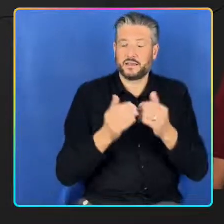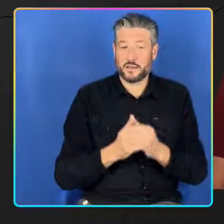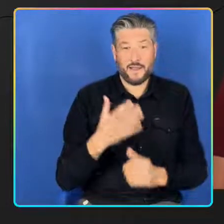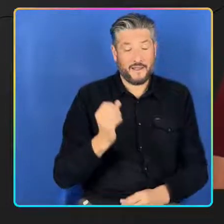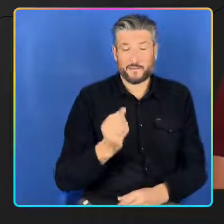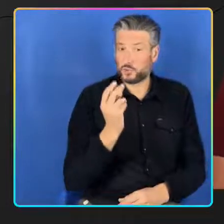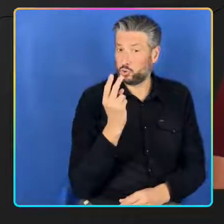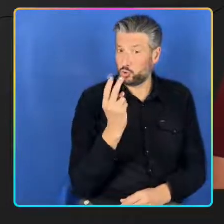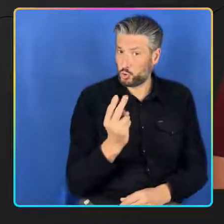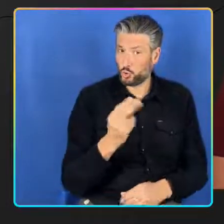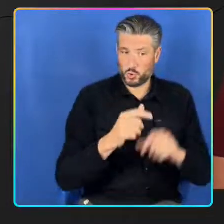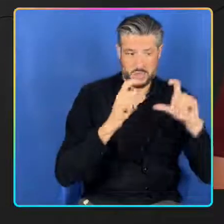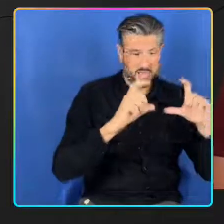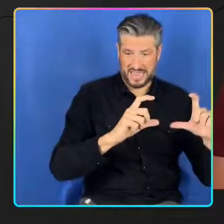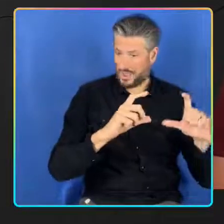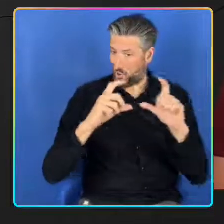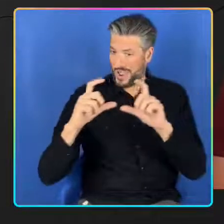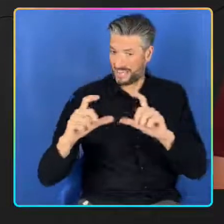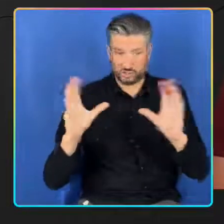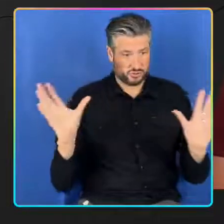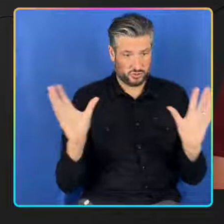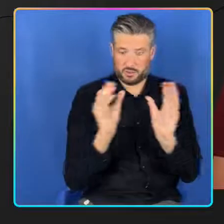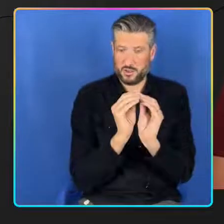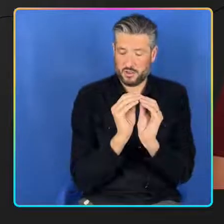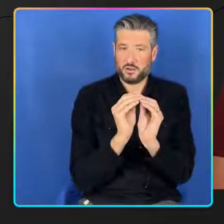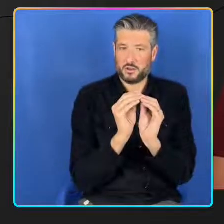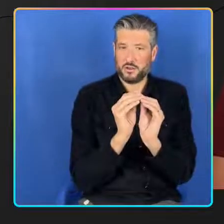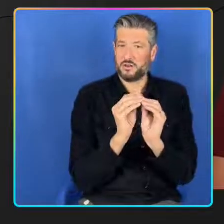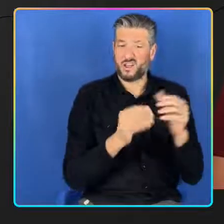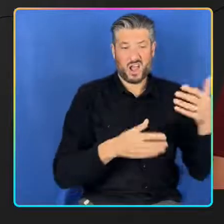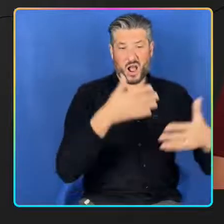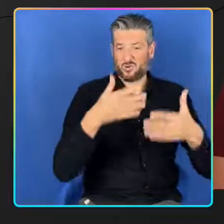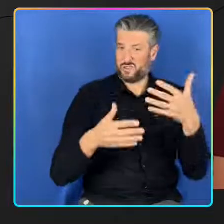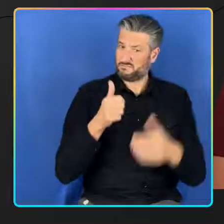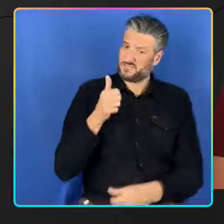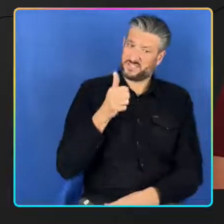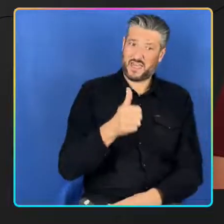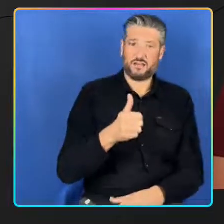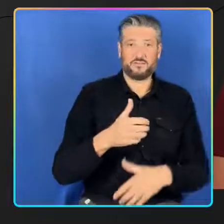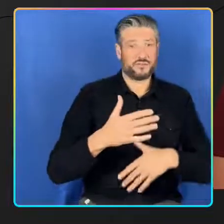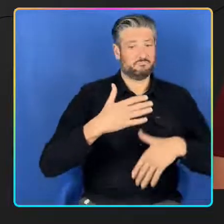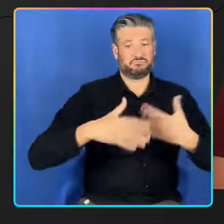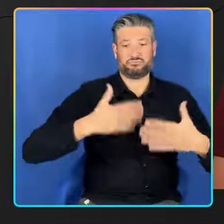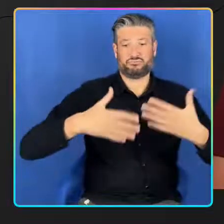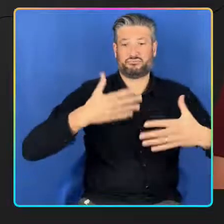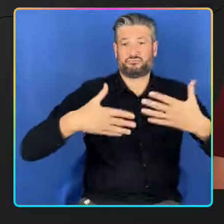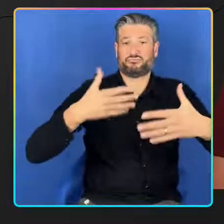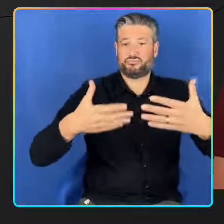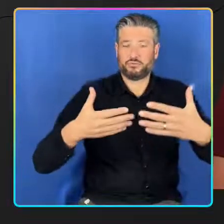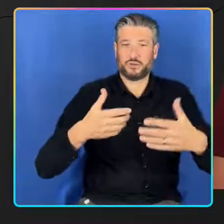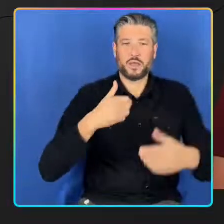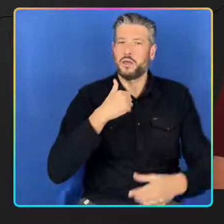equations combined, and then the algorithm just does all the work for you. I love